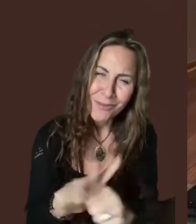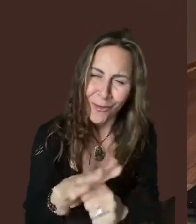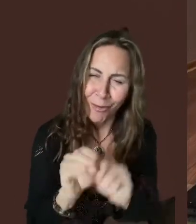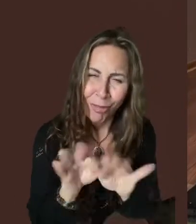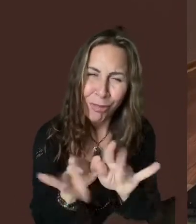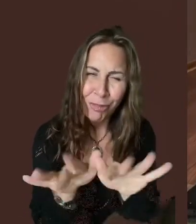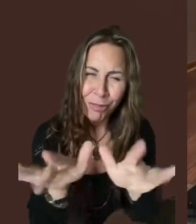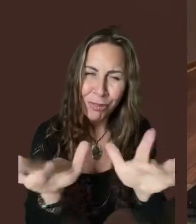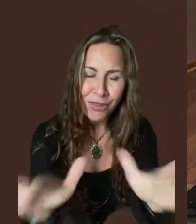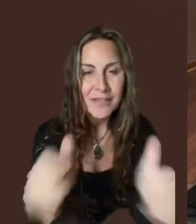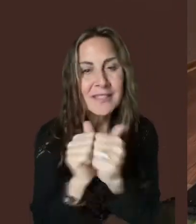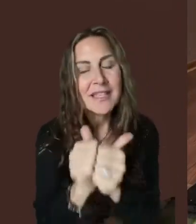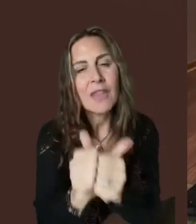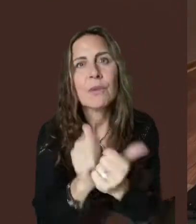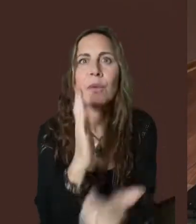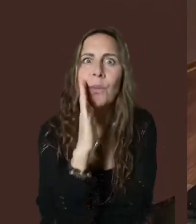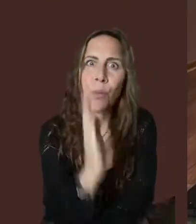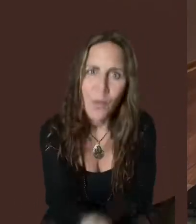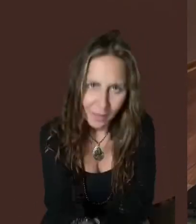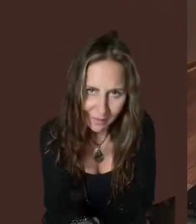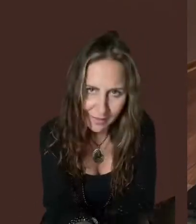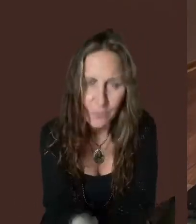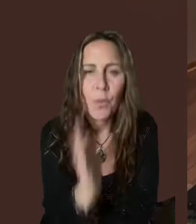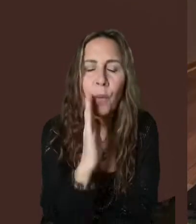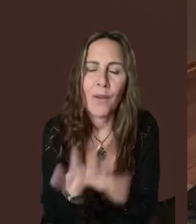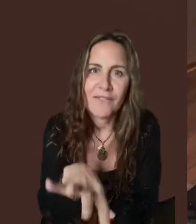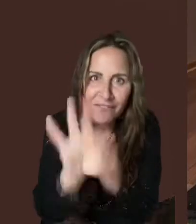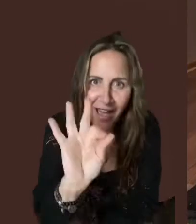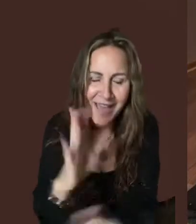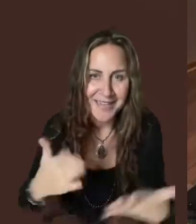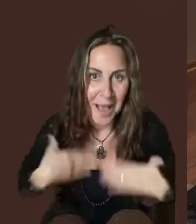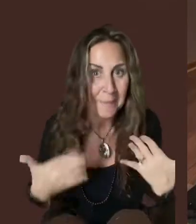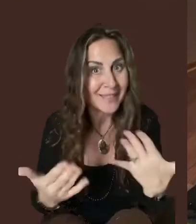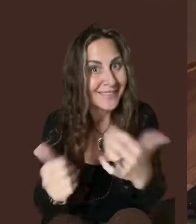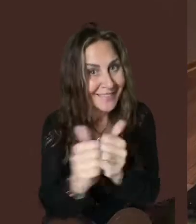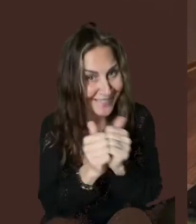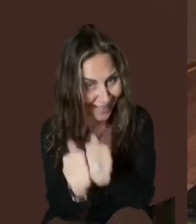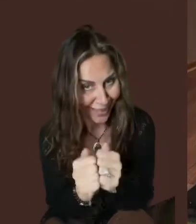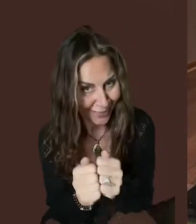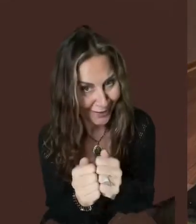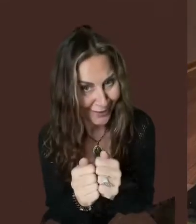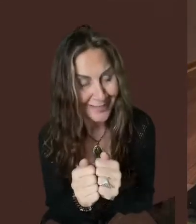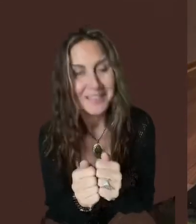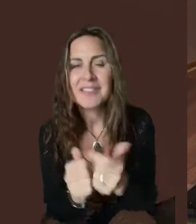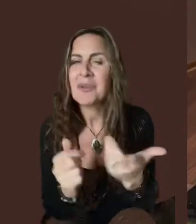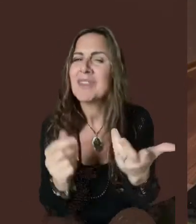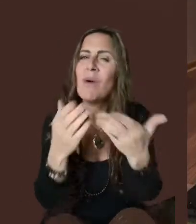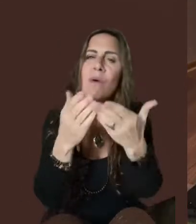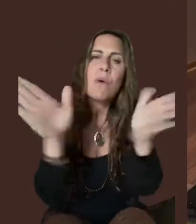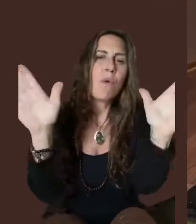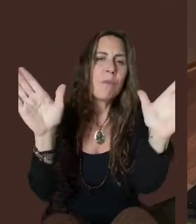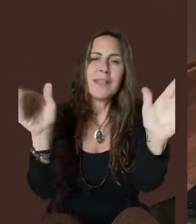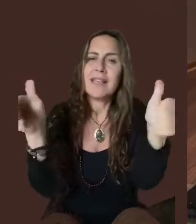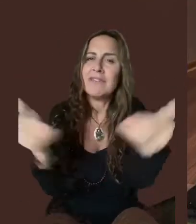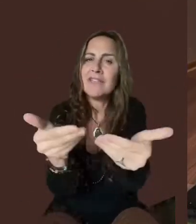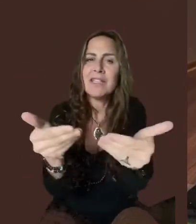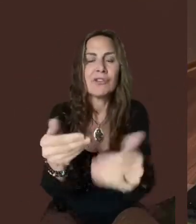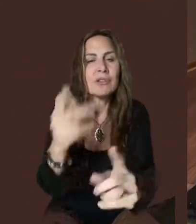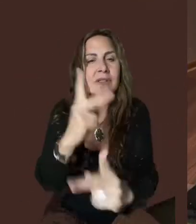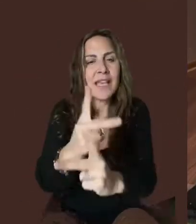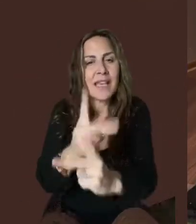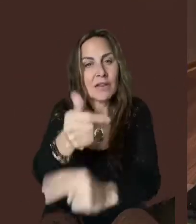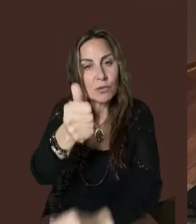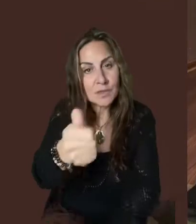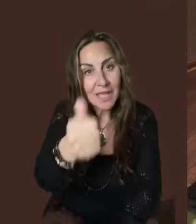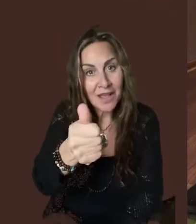to overcome, and we're going to find beauty, and we're going to find happiness. And it's going to be an open invitation just to take care of yourself.